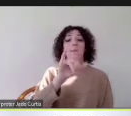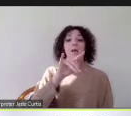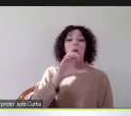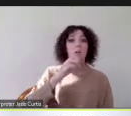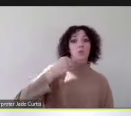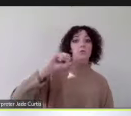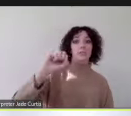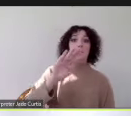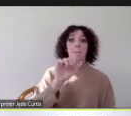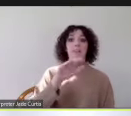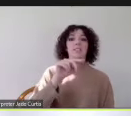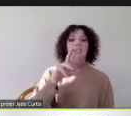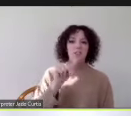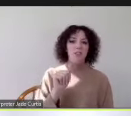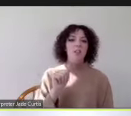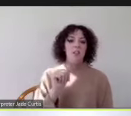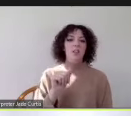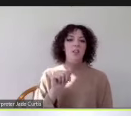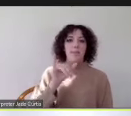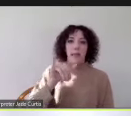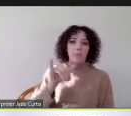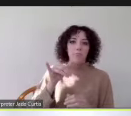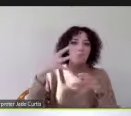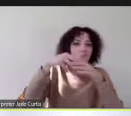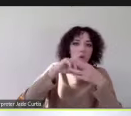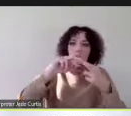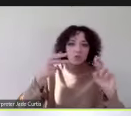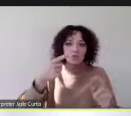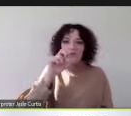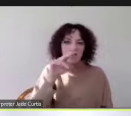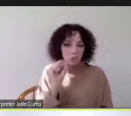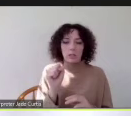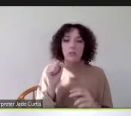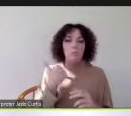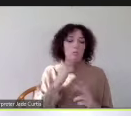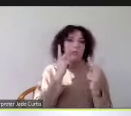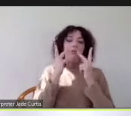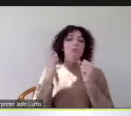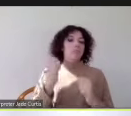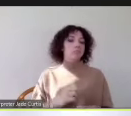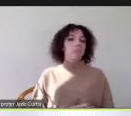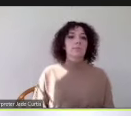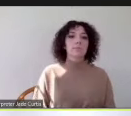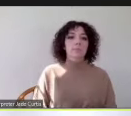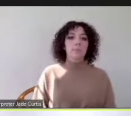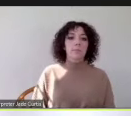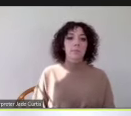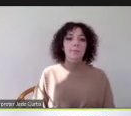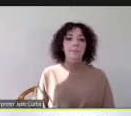determinant genes. So therefore, next please, Therefore, one of